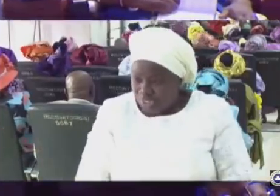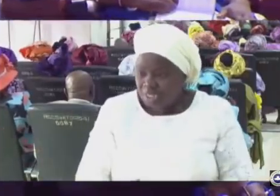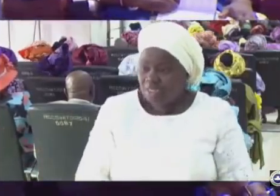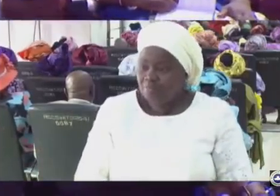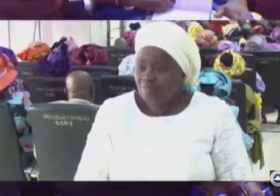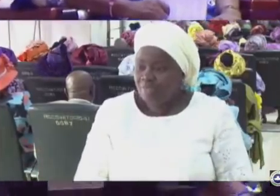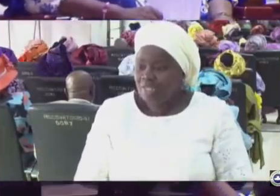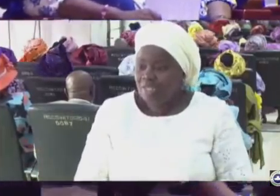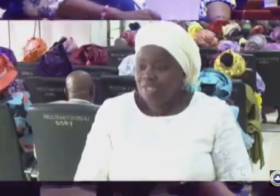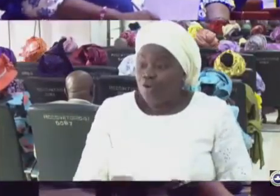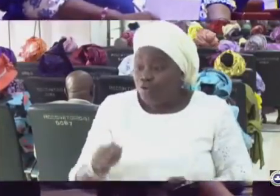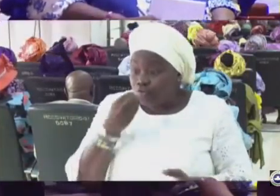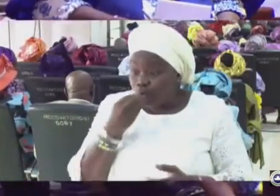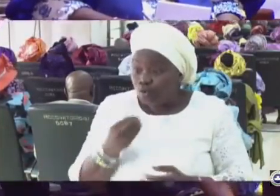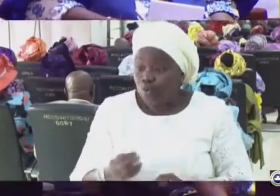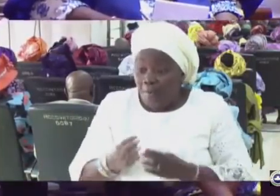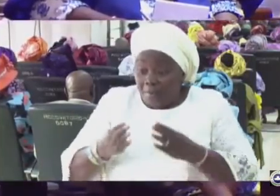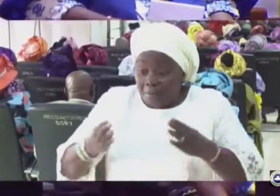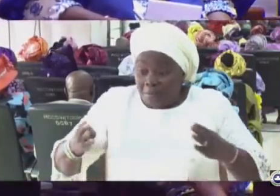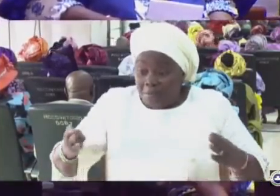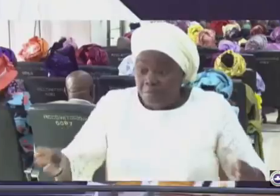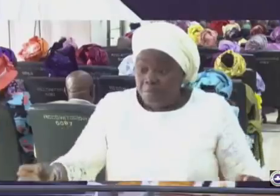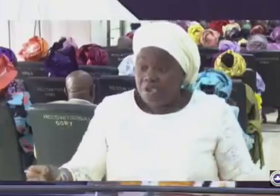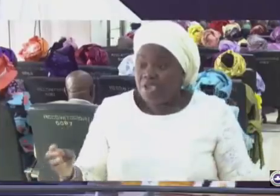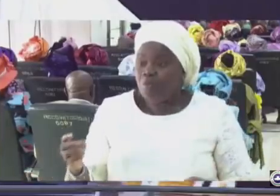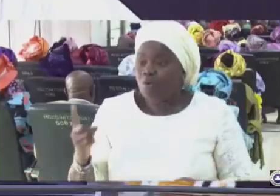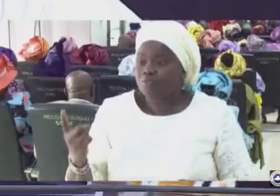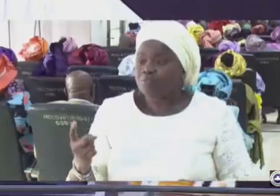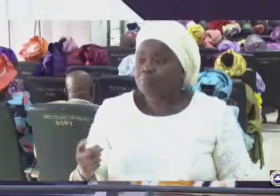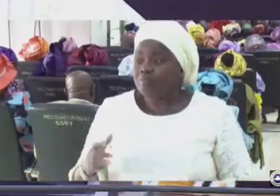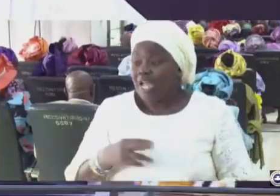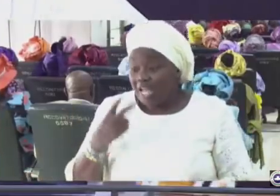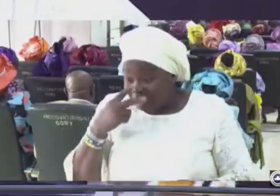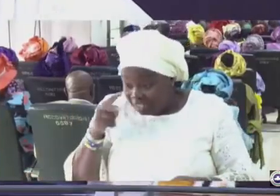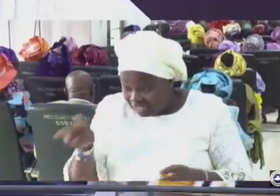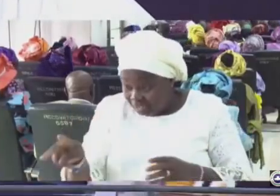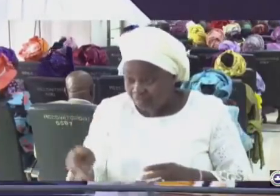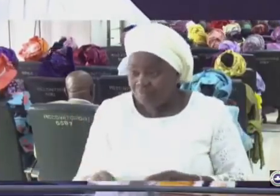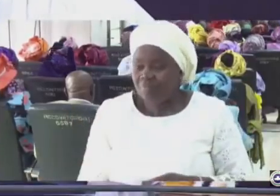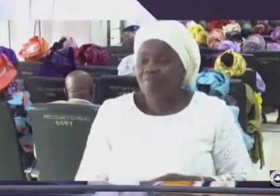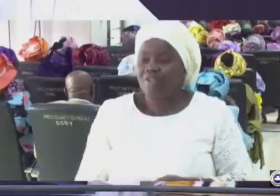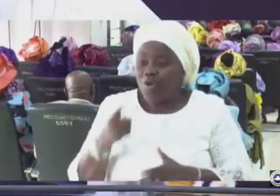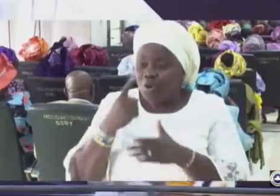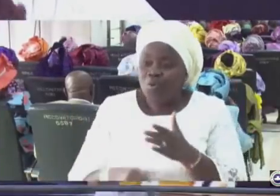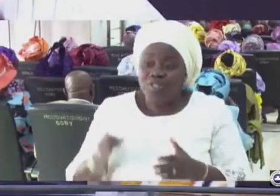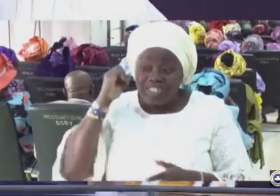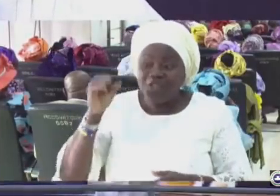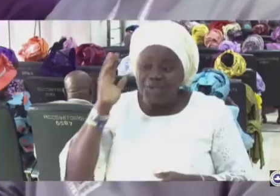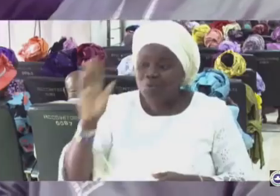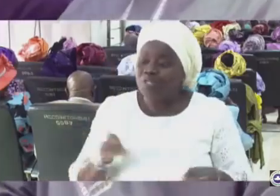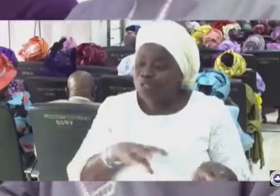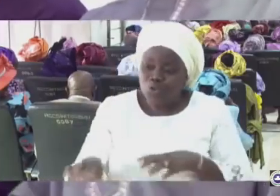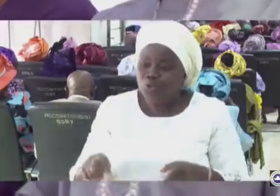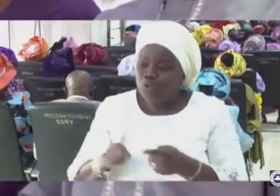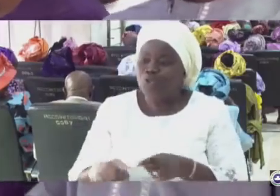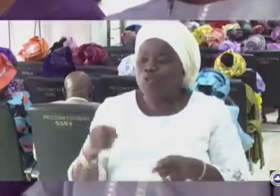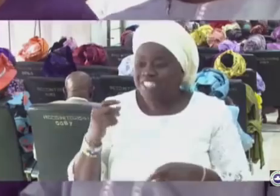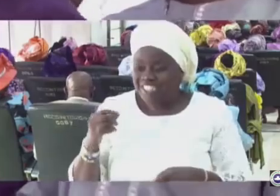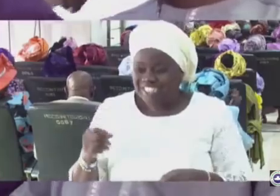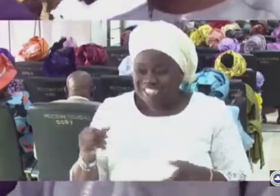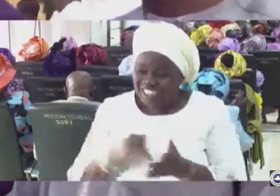fish. And right there in your sitting room, you don't have to go to any church, you will see the glory of God right